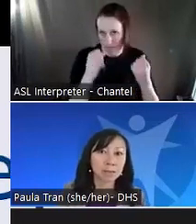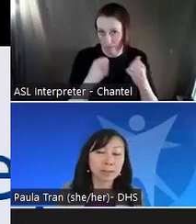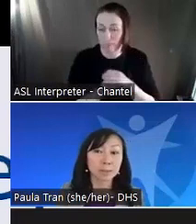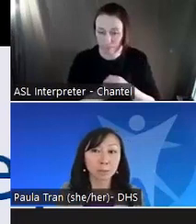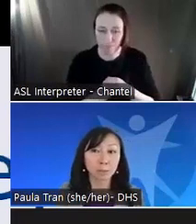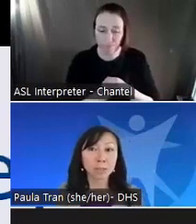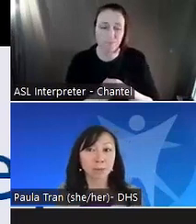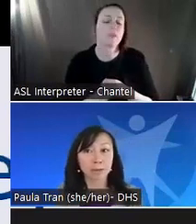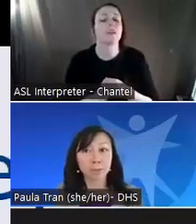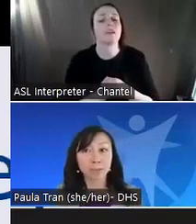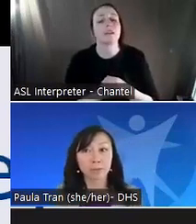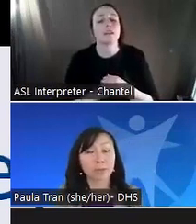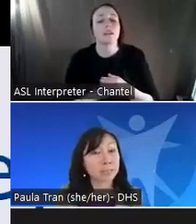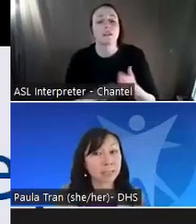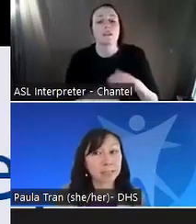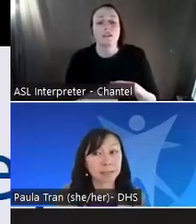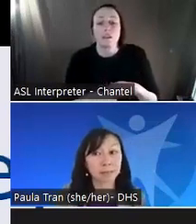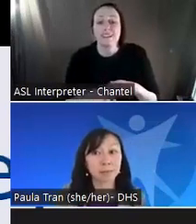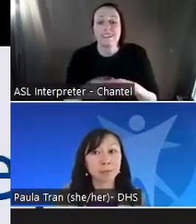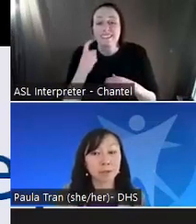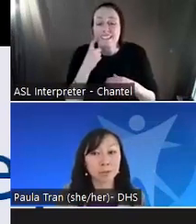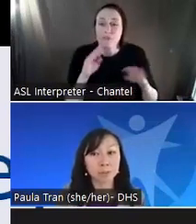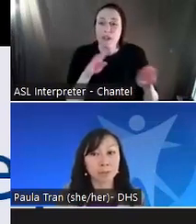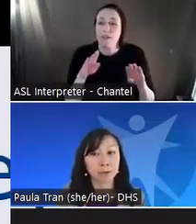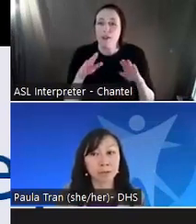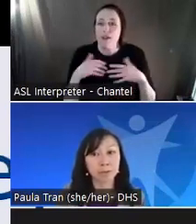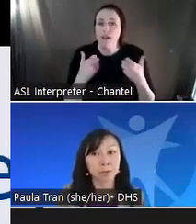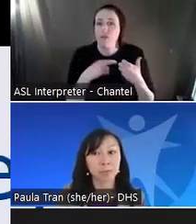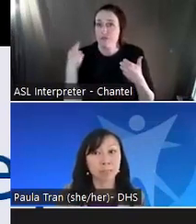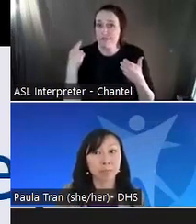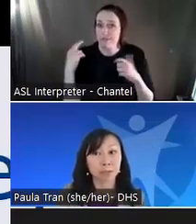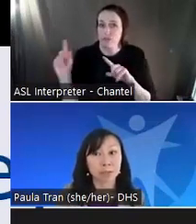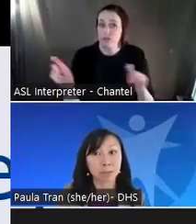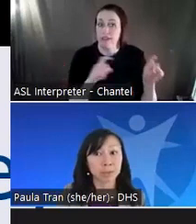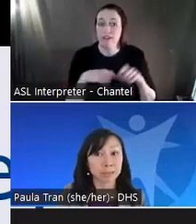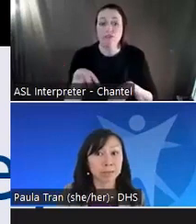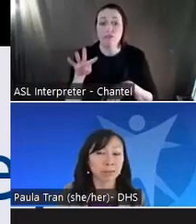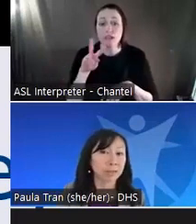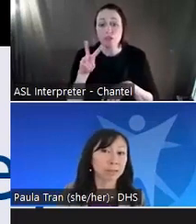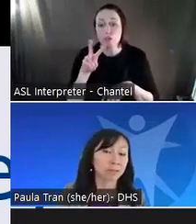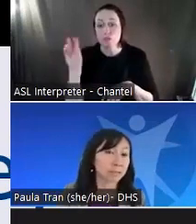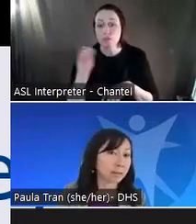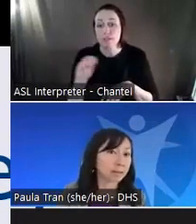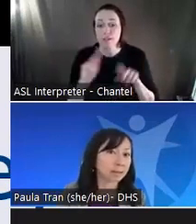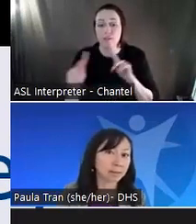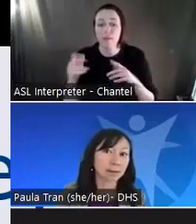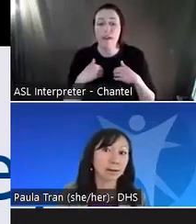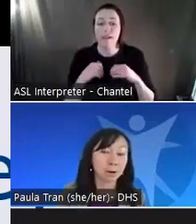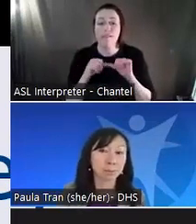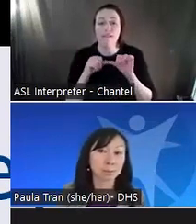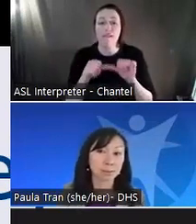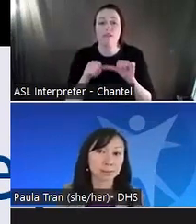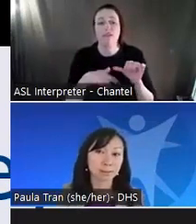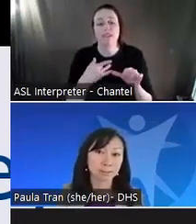According to the latest Youth Risk Behavior Survey from the CDC, 42% of high school students experience persistent feelings of sadness